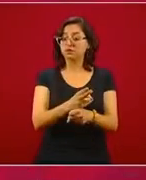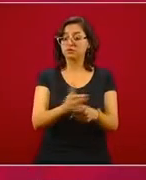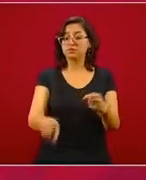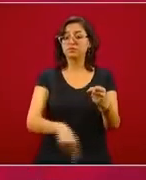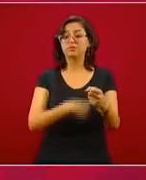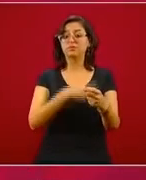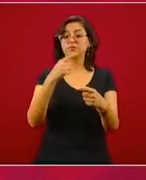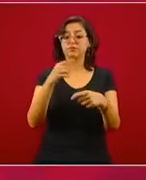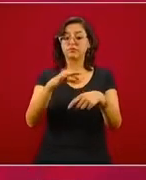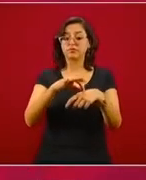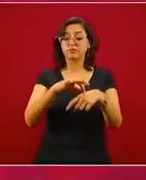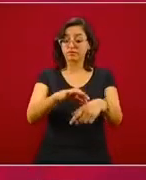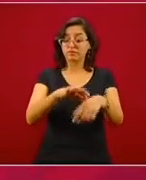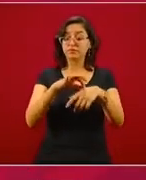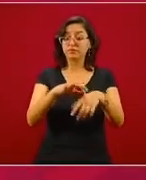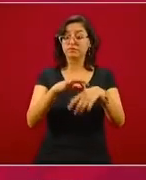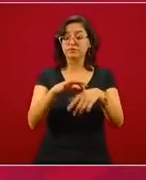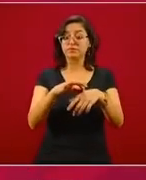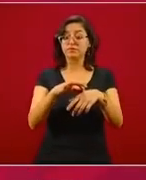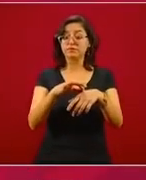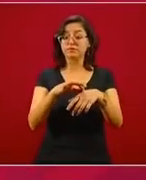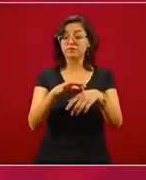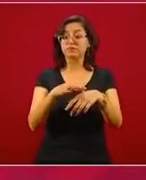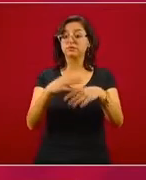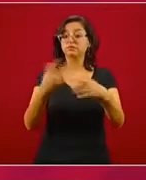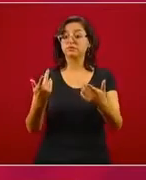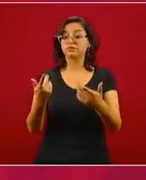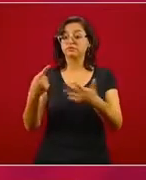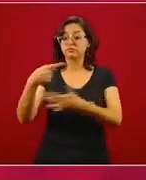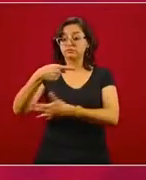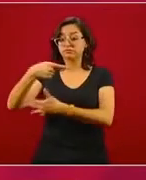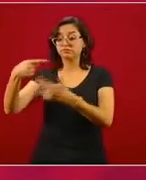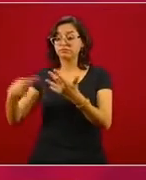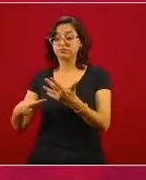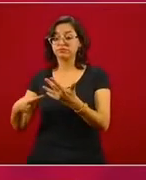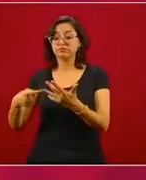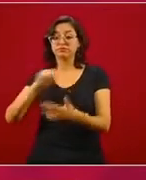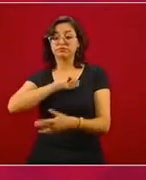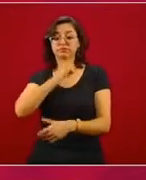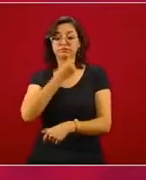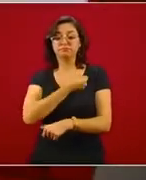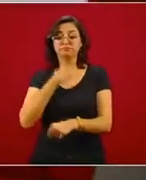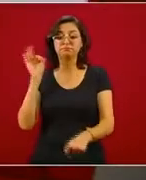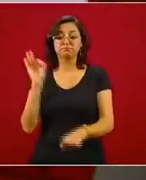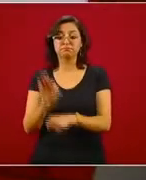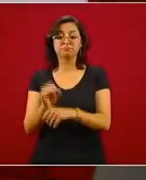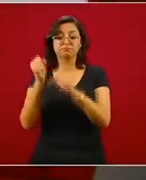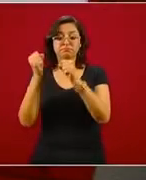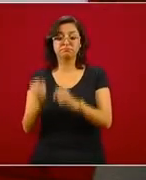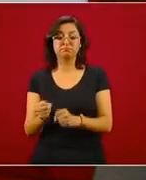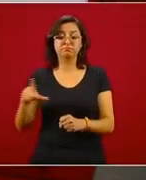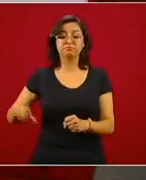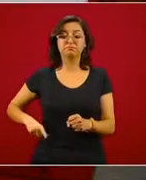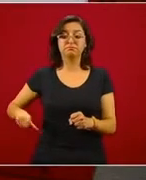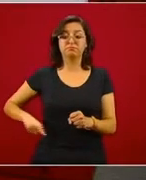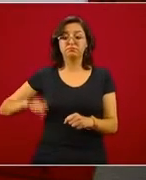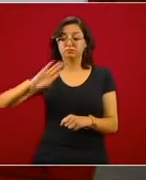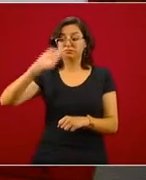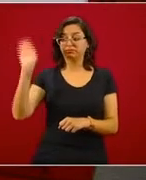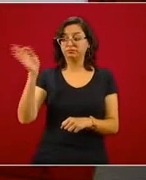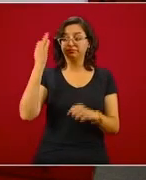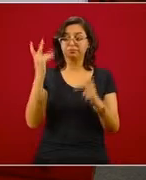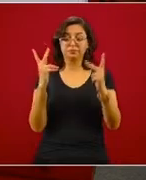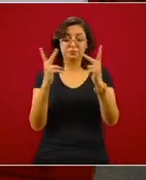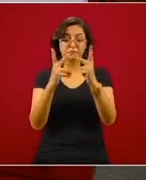protocols that are going to be in place, and that these protocols need to be in line with